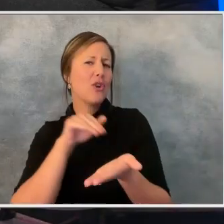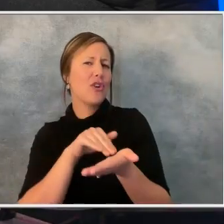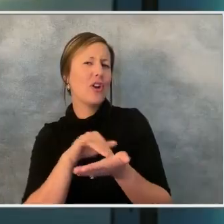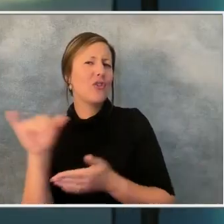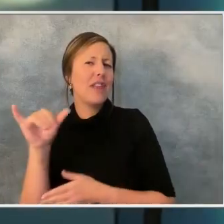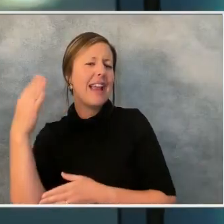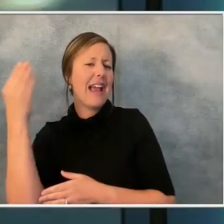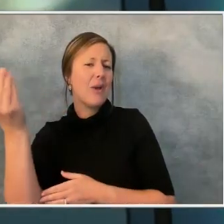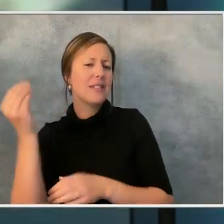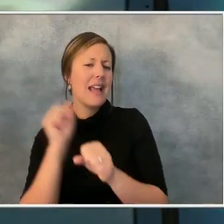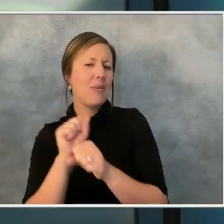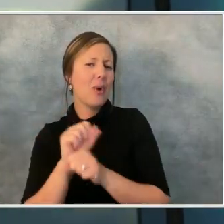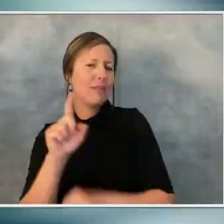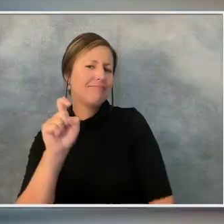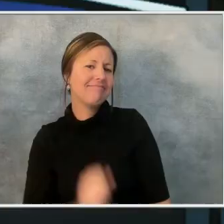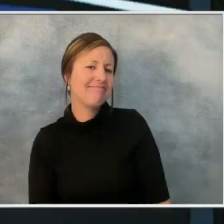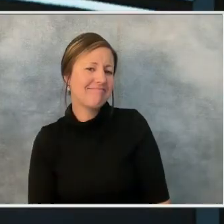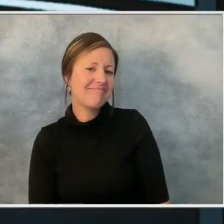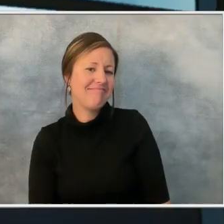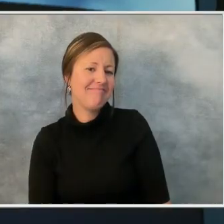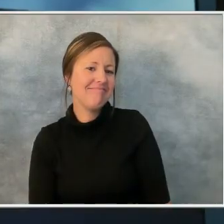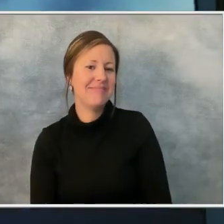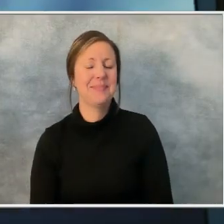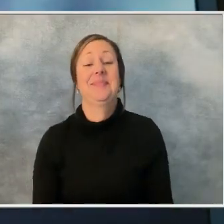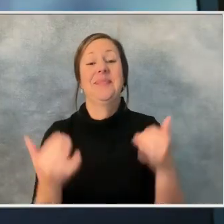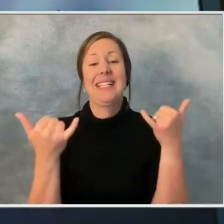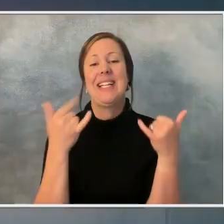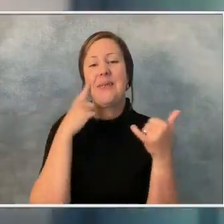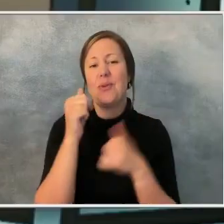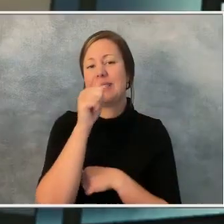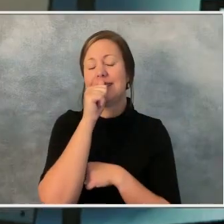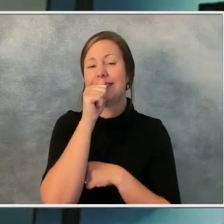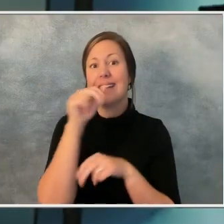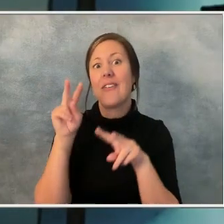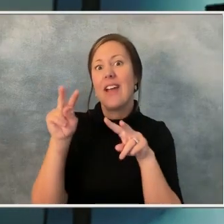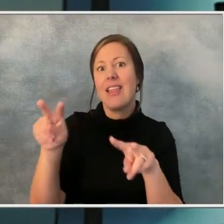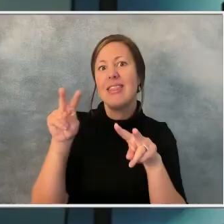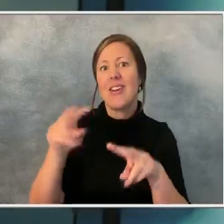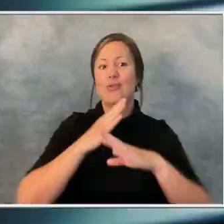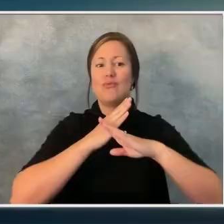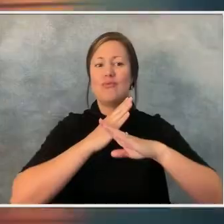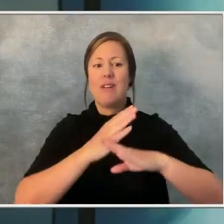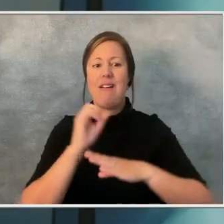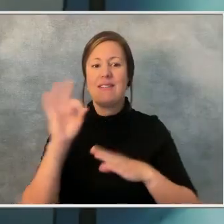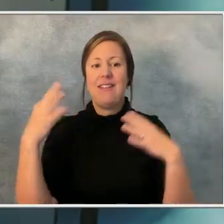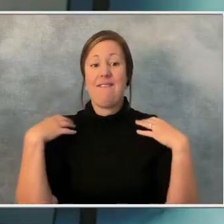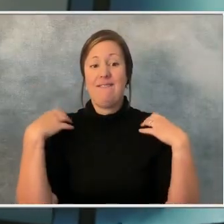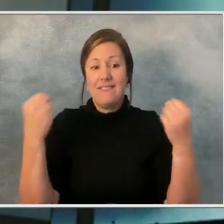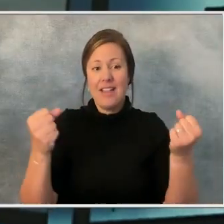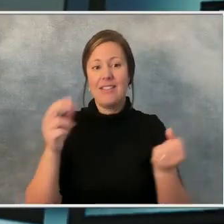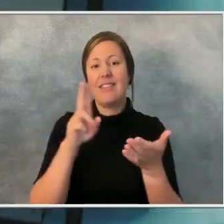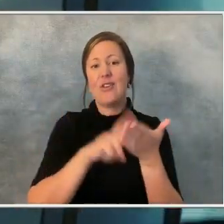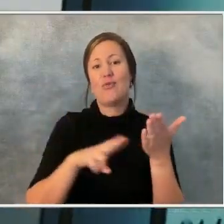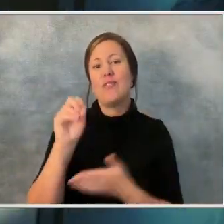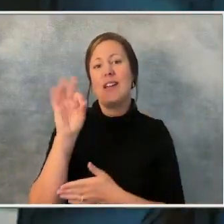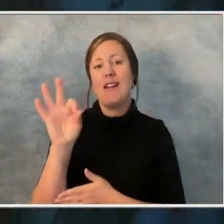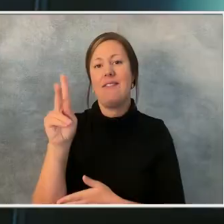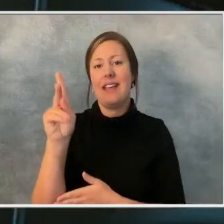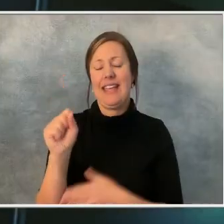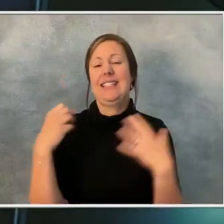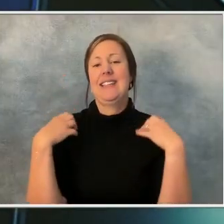work? Now for a secret look into the guardians of healthcare at the University of Kansas Health System, let's